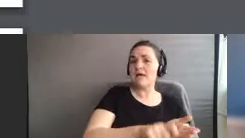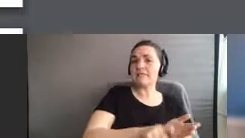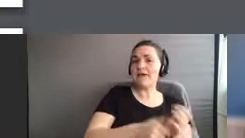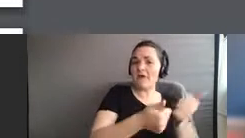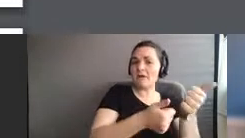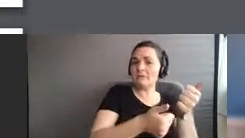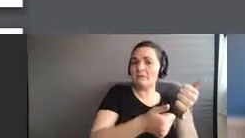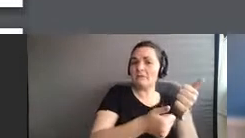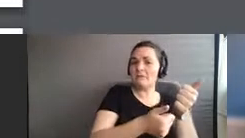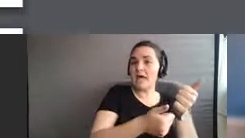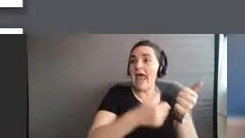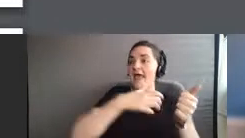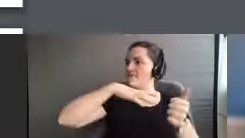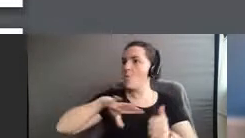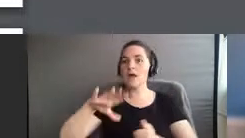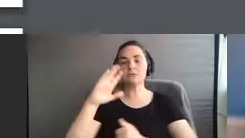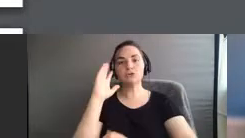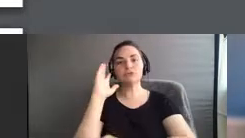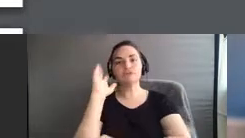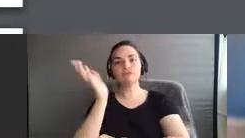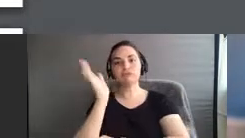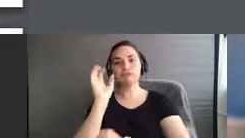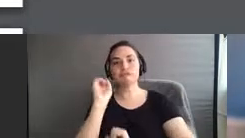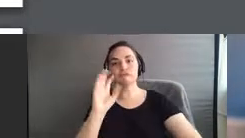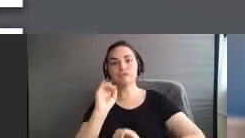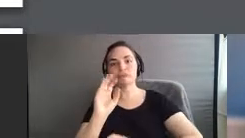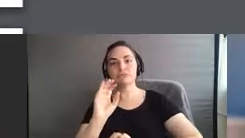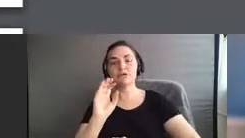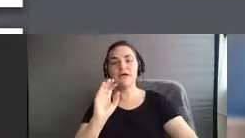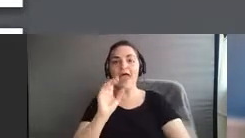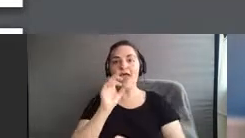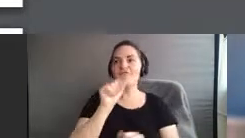okay, what's the phrase? Kind of shooting from the hip,